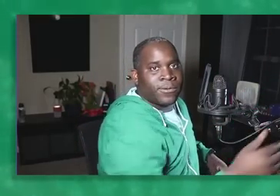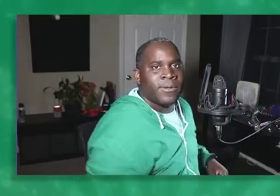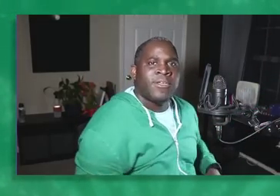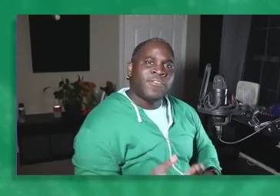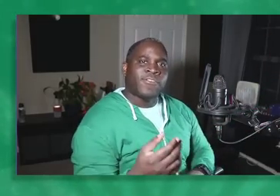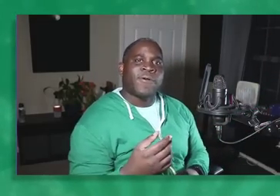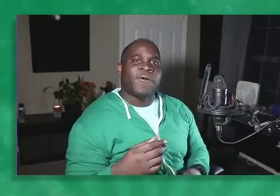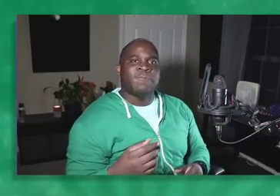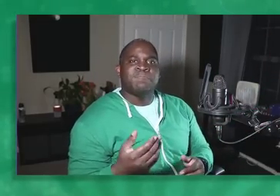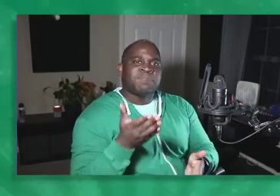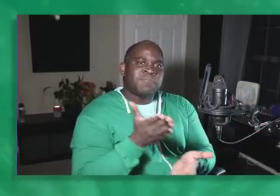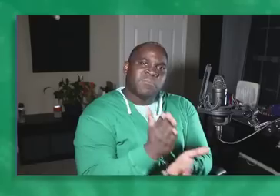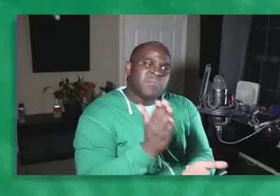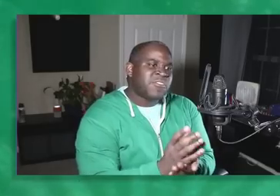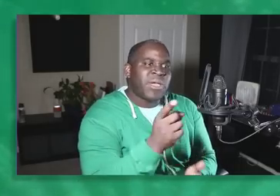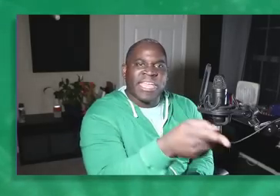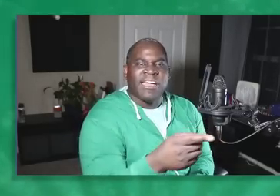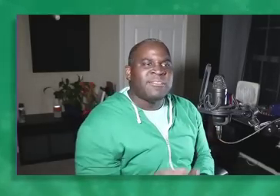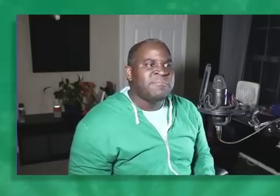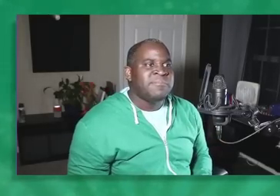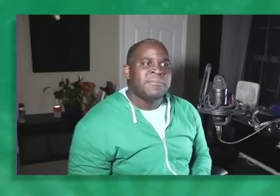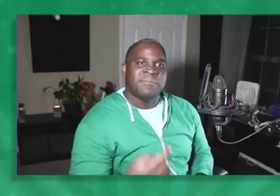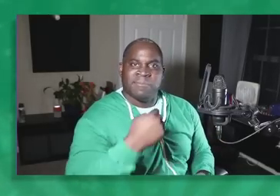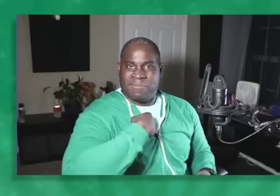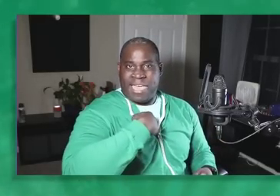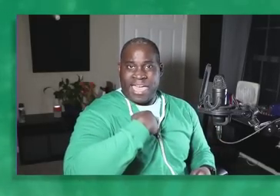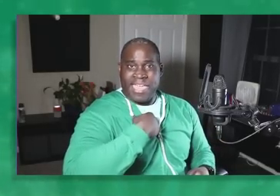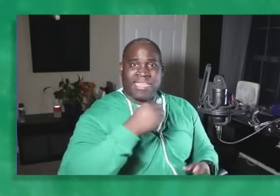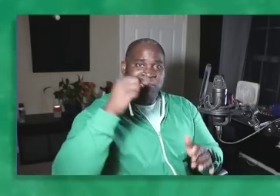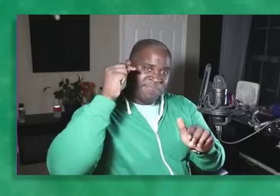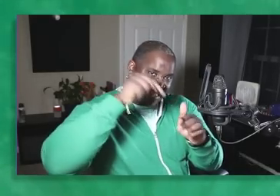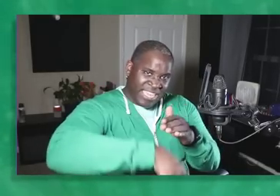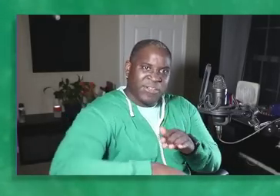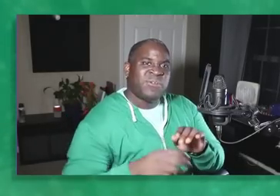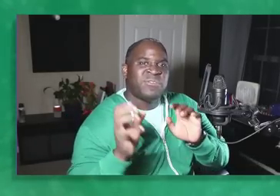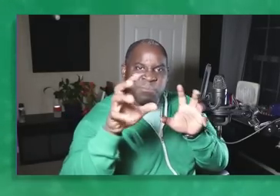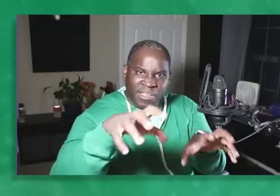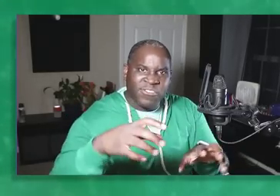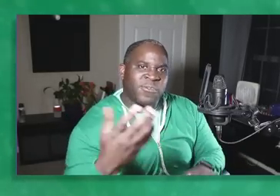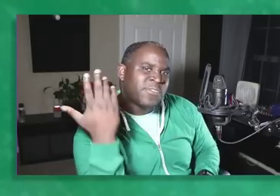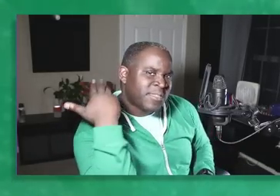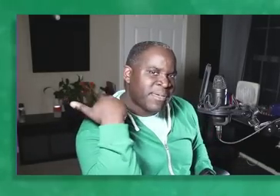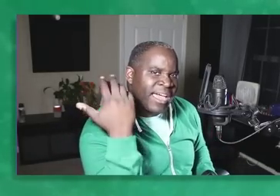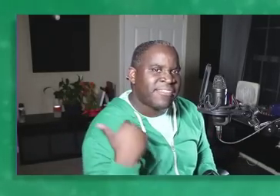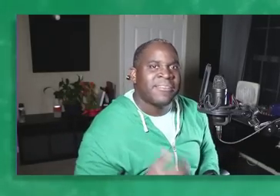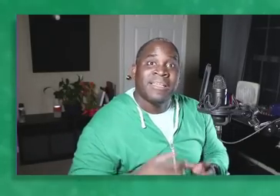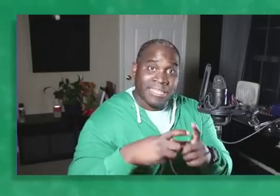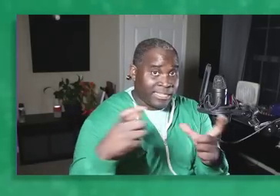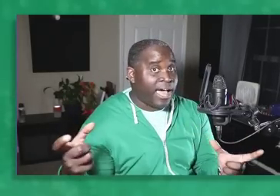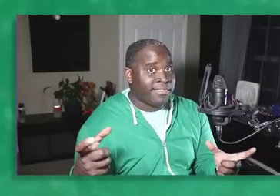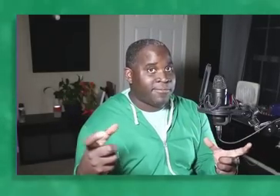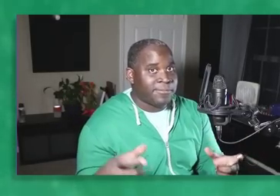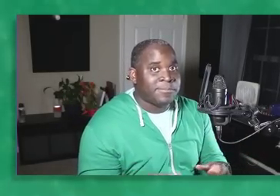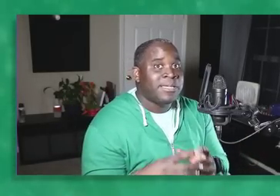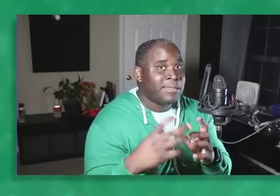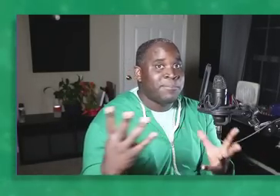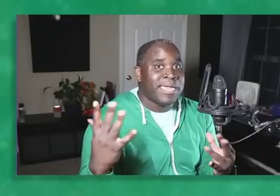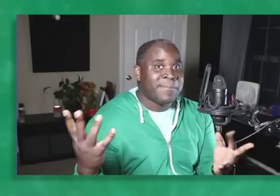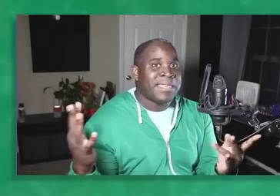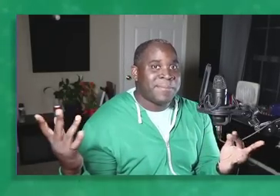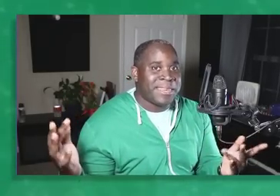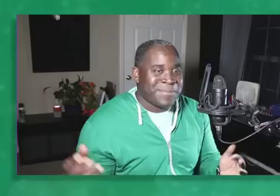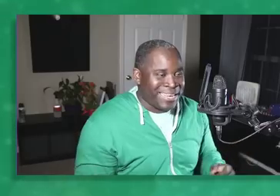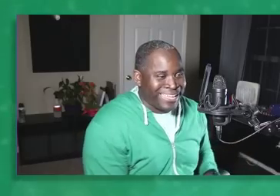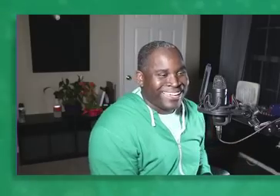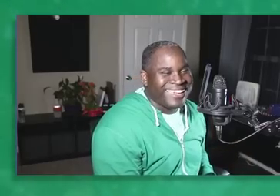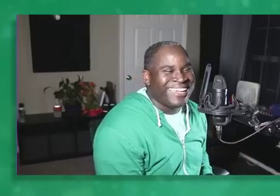future. So, it's all right, Callum. I killed monsters in the past. Lots of them. Many,